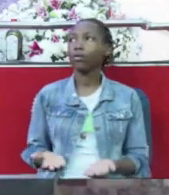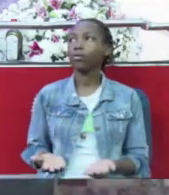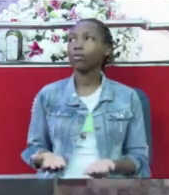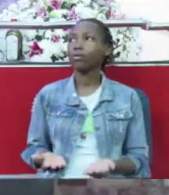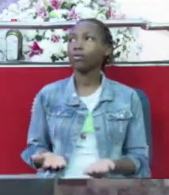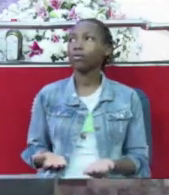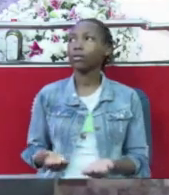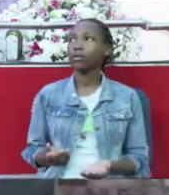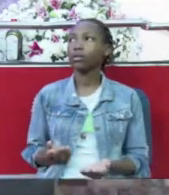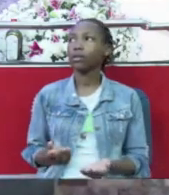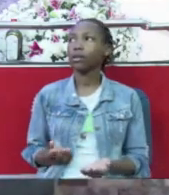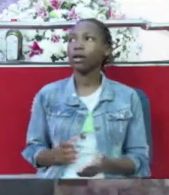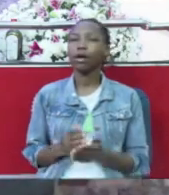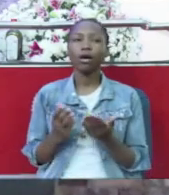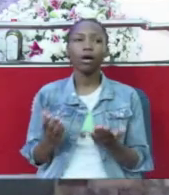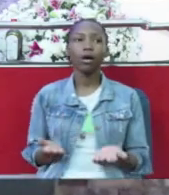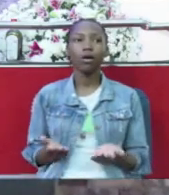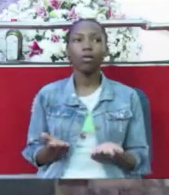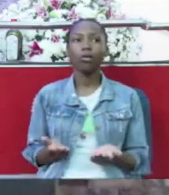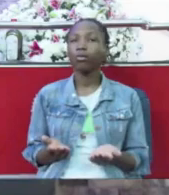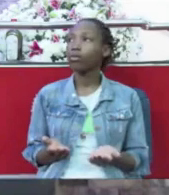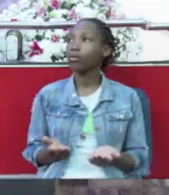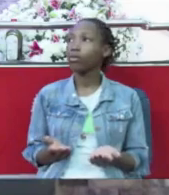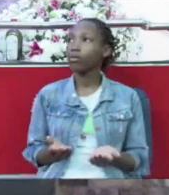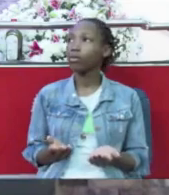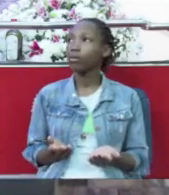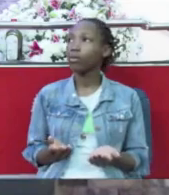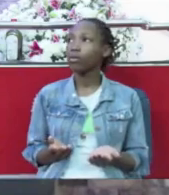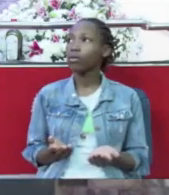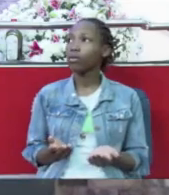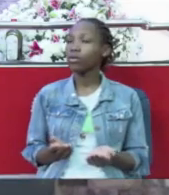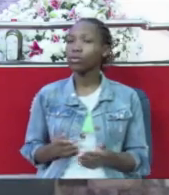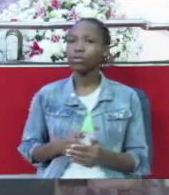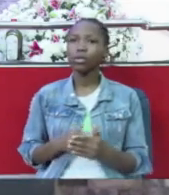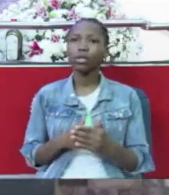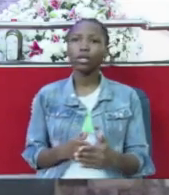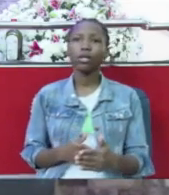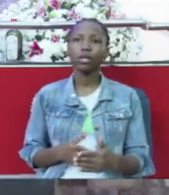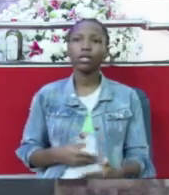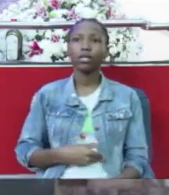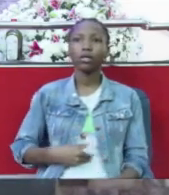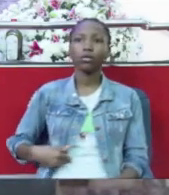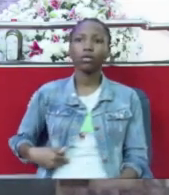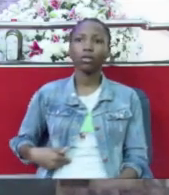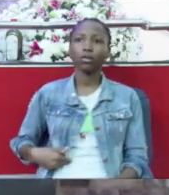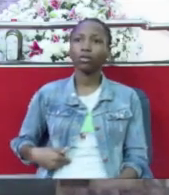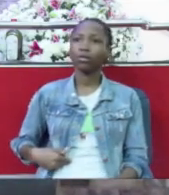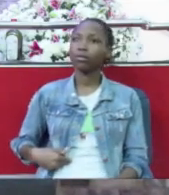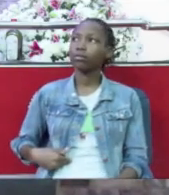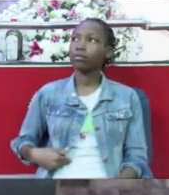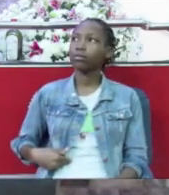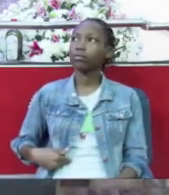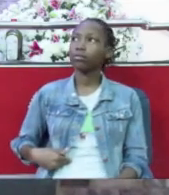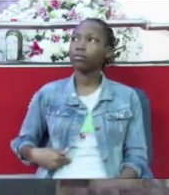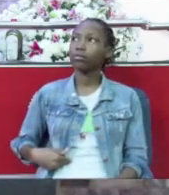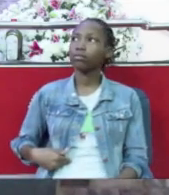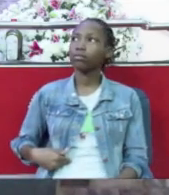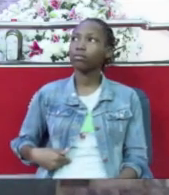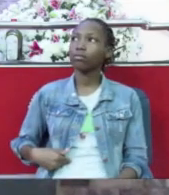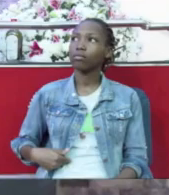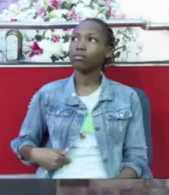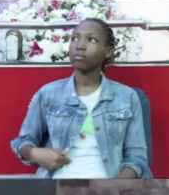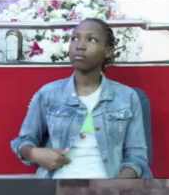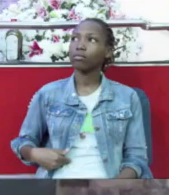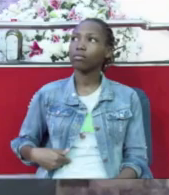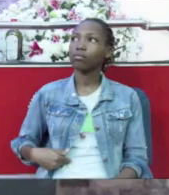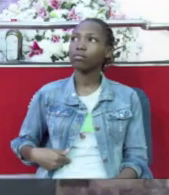How do we steward the youth? Tunaweza wafundisha vijana wa Afrika namna gani? Because really, for us,